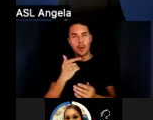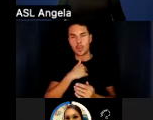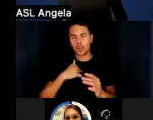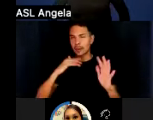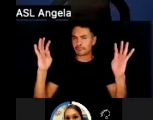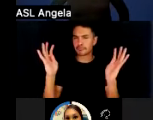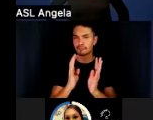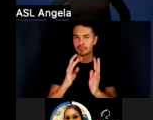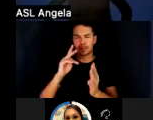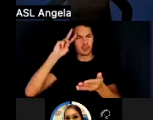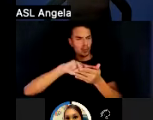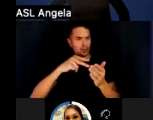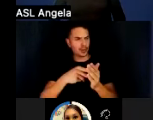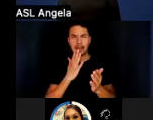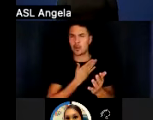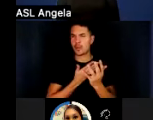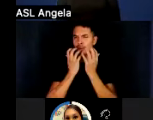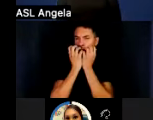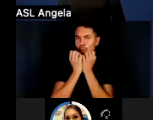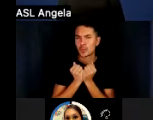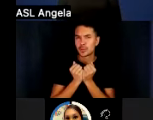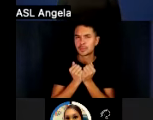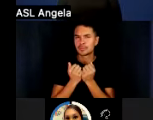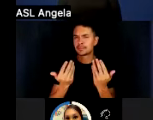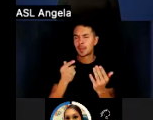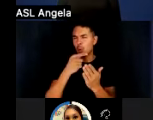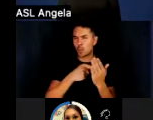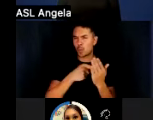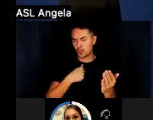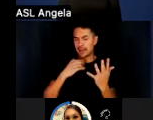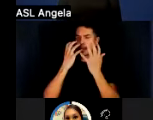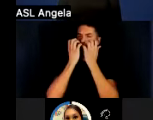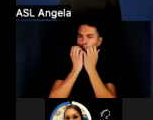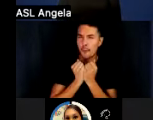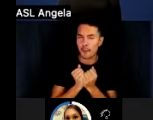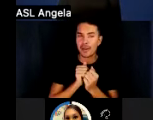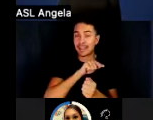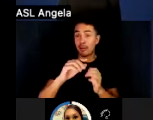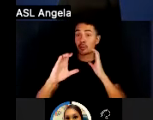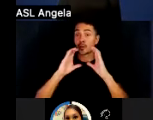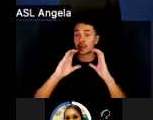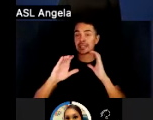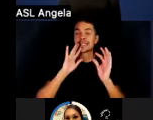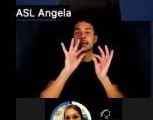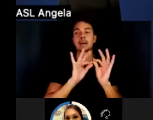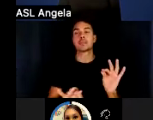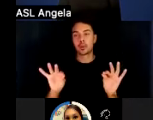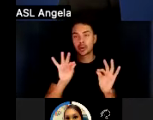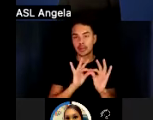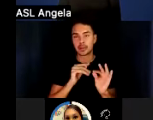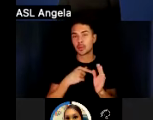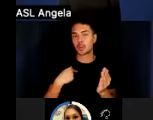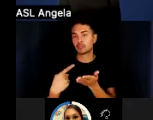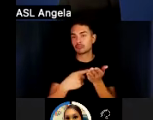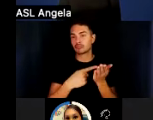are we doing our work? What are our values? What do we care about? Those conversations are important when we're doing